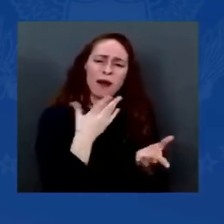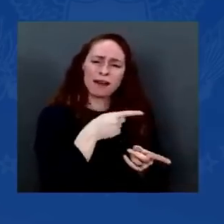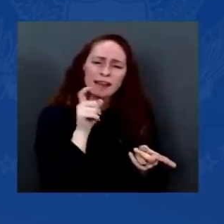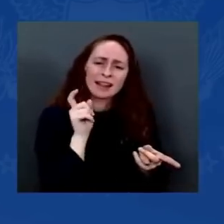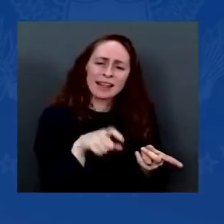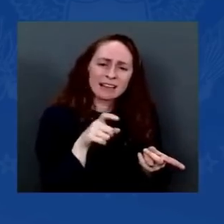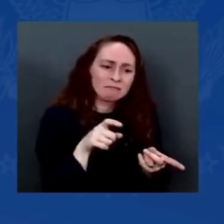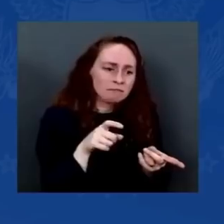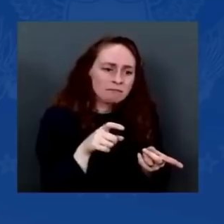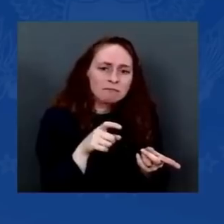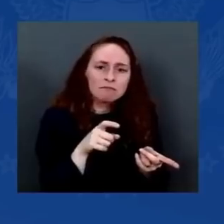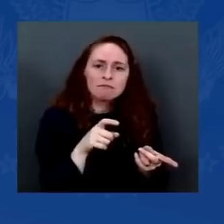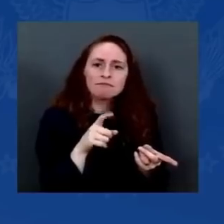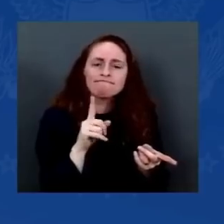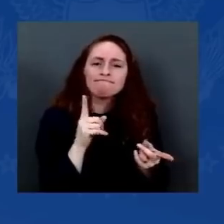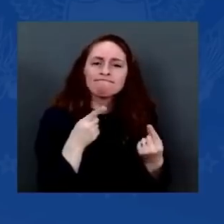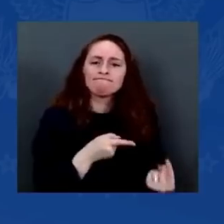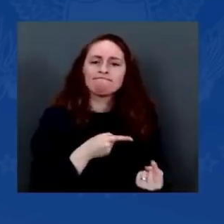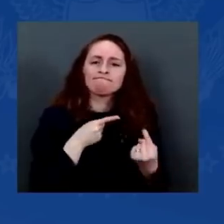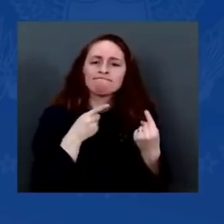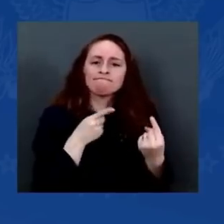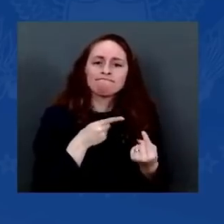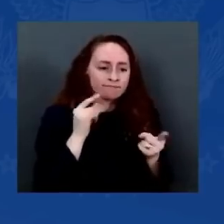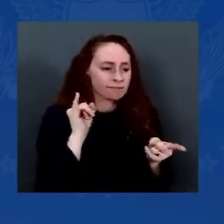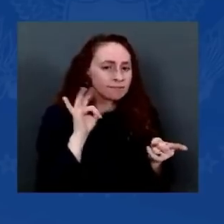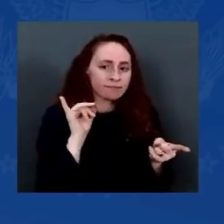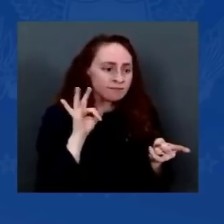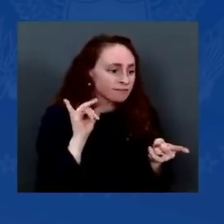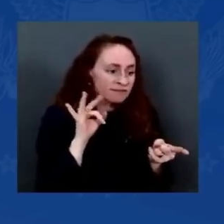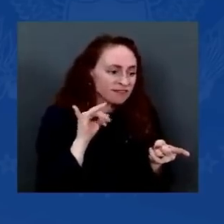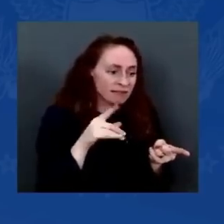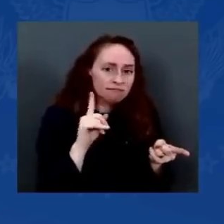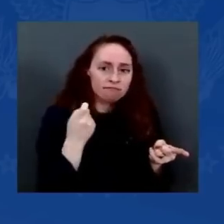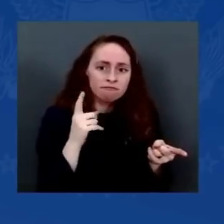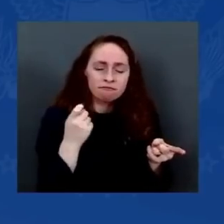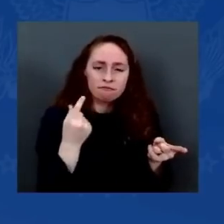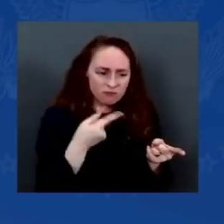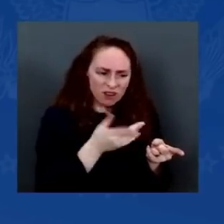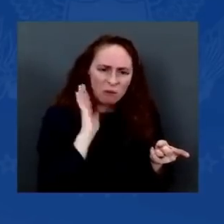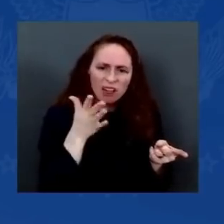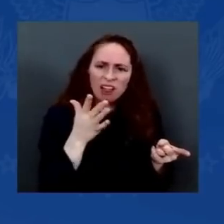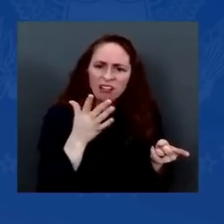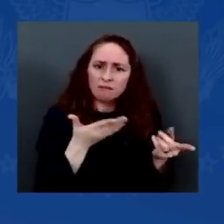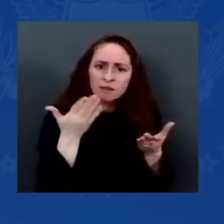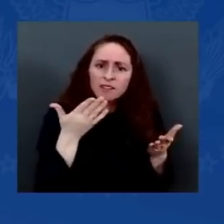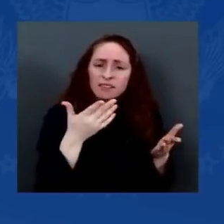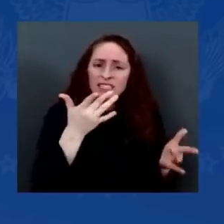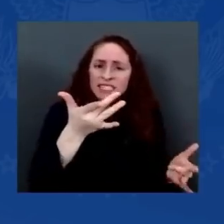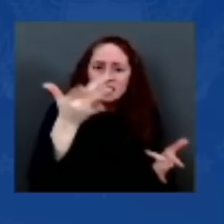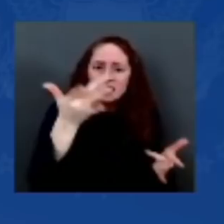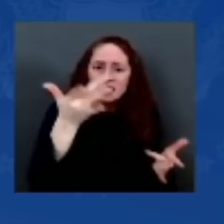coma, maybe die. Not only do you put the kid's life at stake, you strip away all the dignity of a